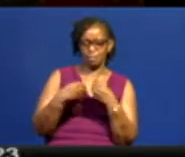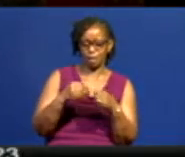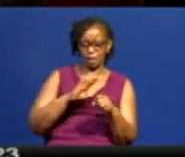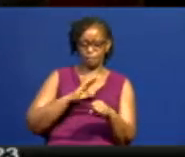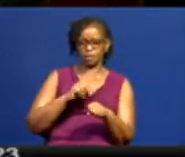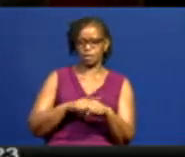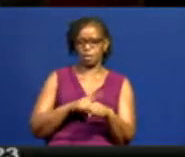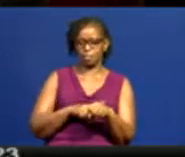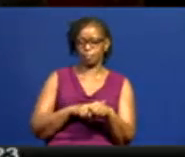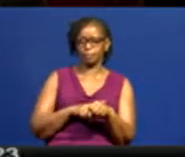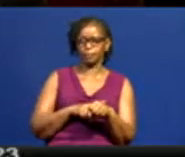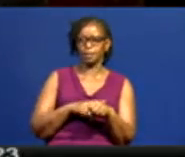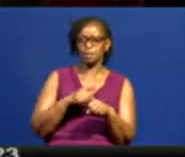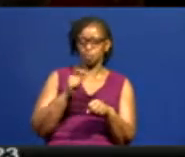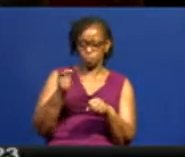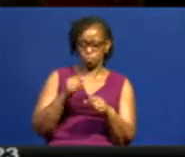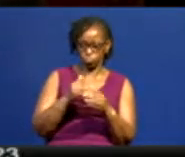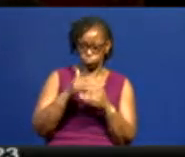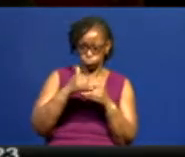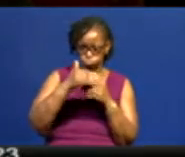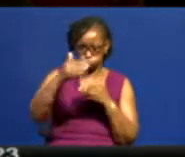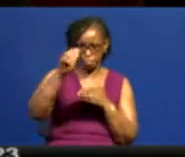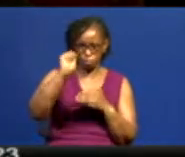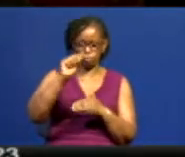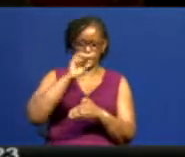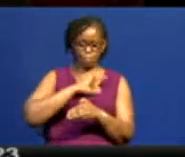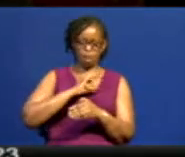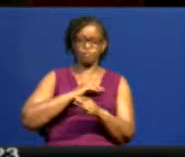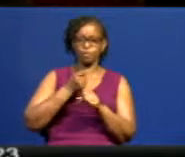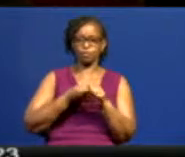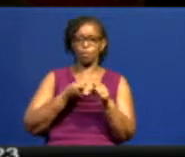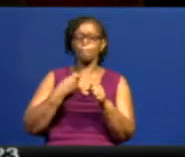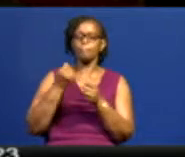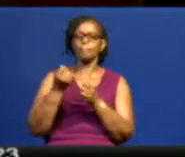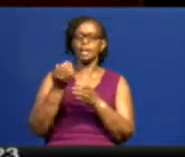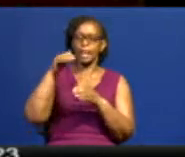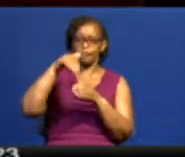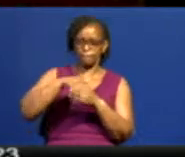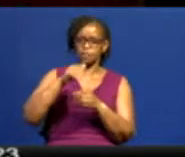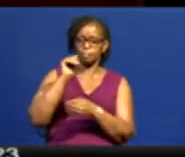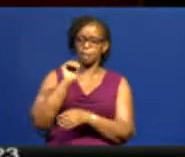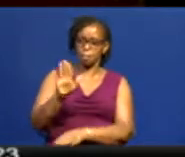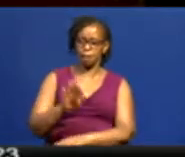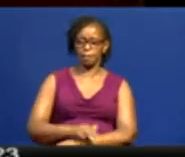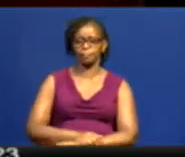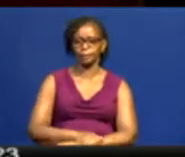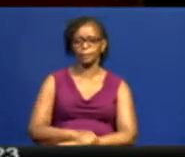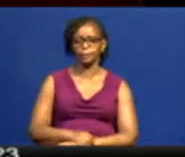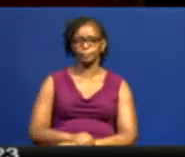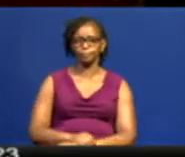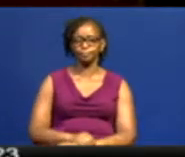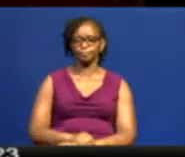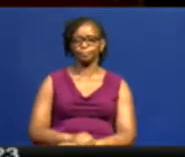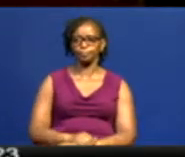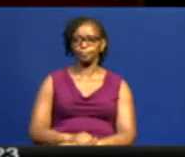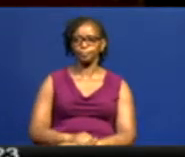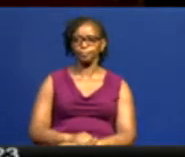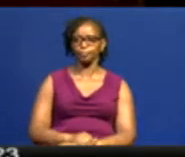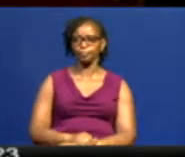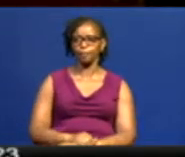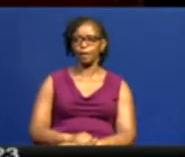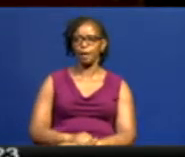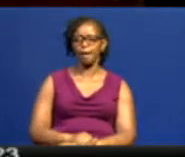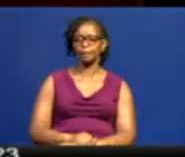even get a return on the investment and promote Kenya as an investment destination of choice. Honorable Speaker, the excess